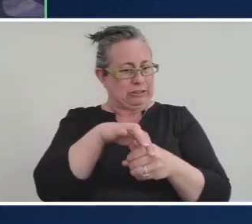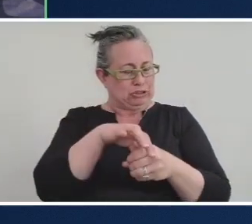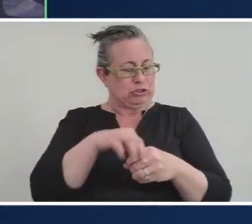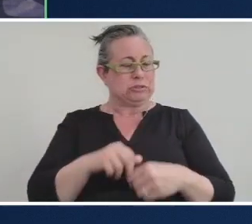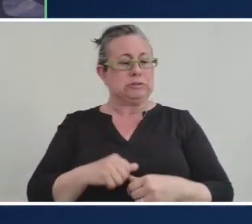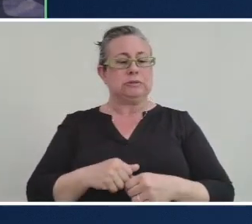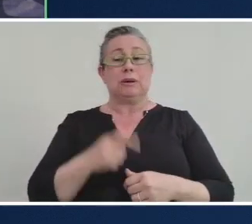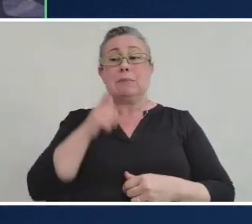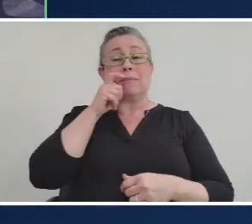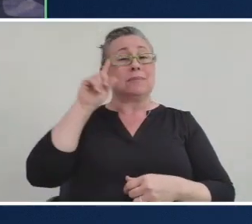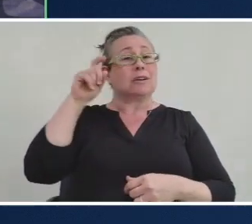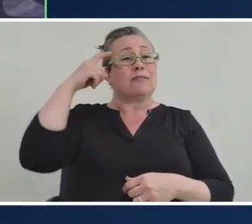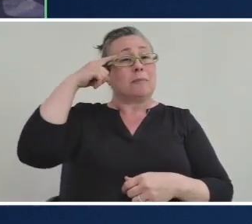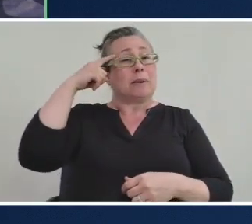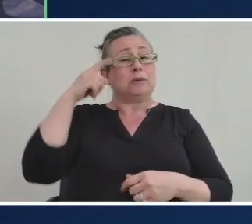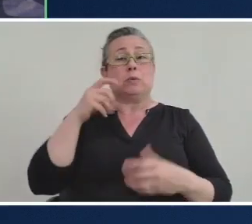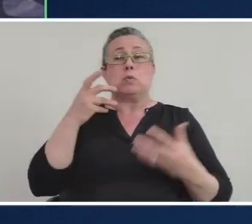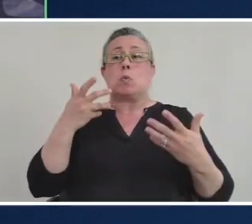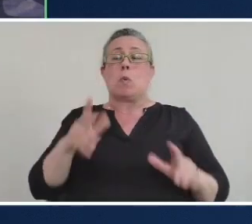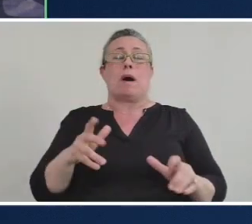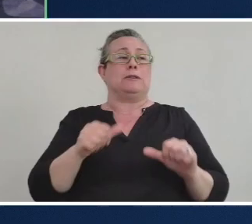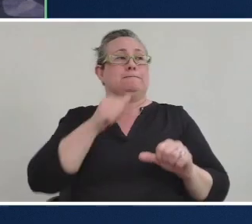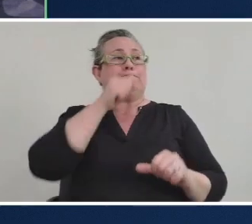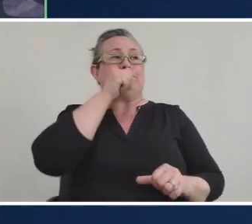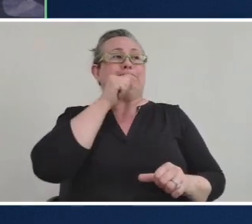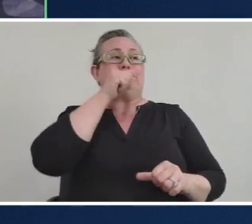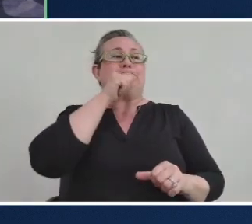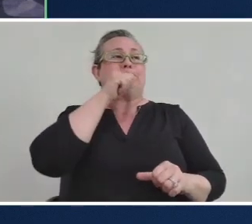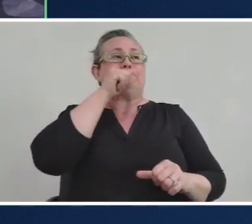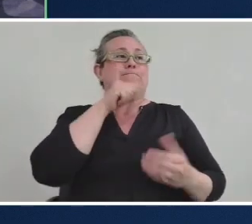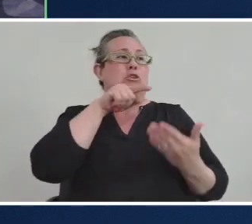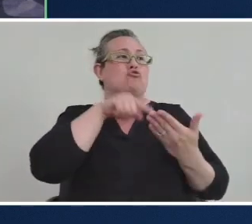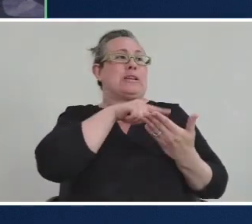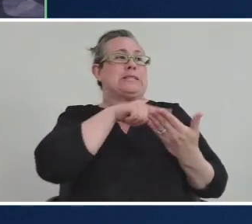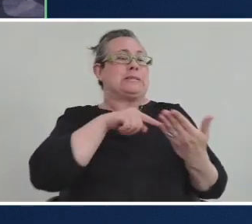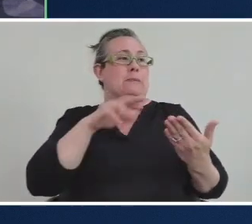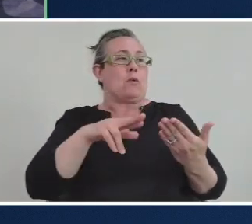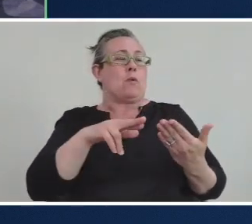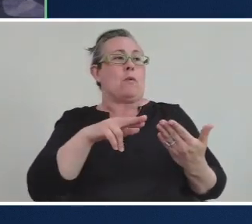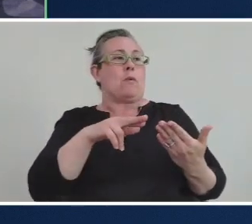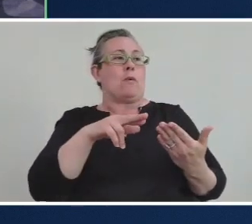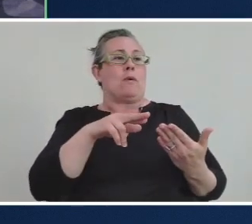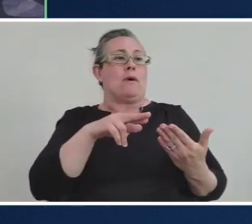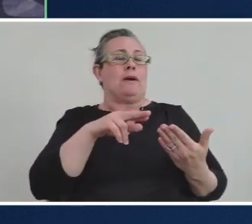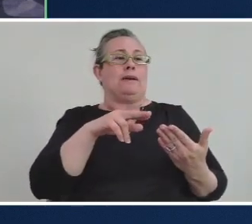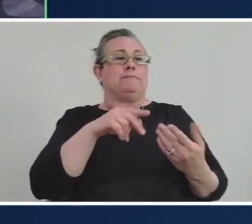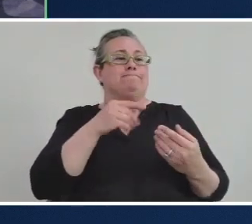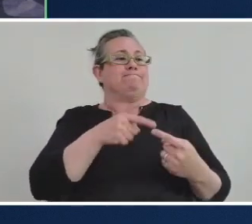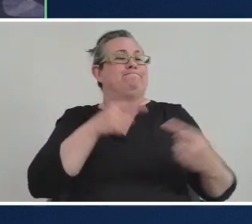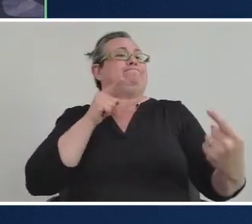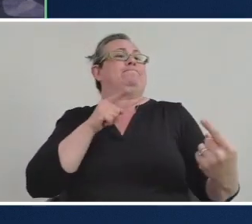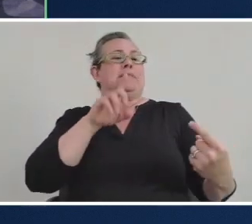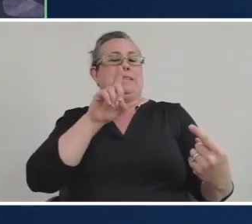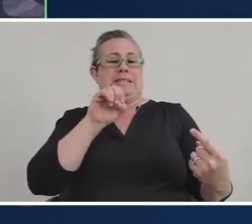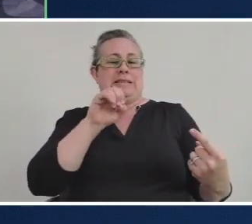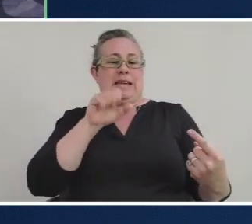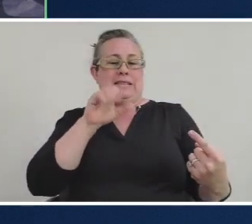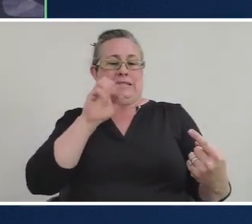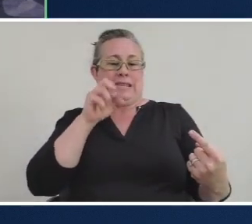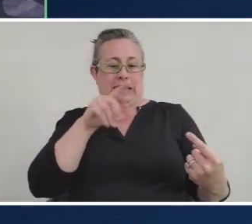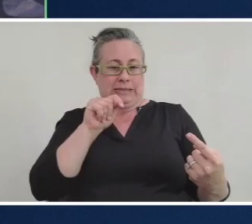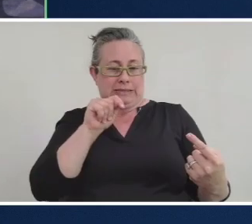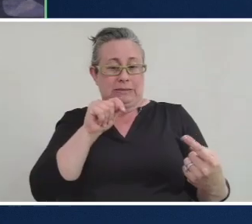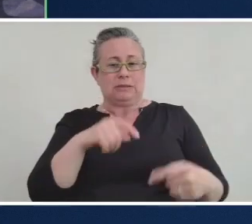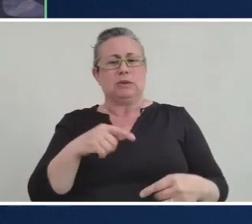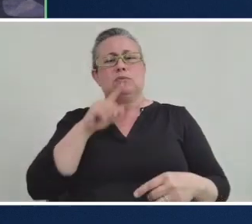want to tolerate criticism or dissent because it undermines their electoral prospects. So it's just really important that we